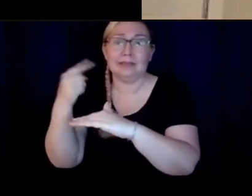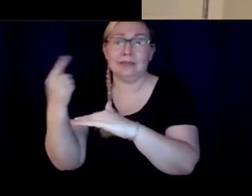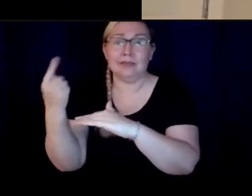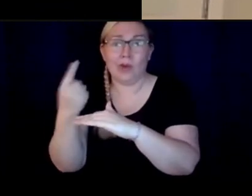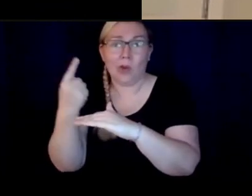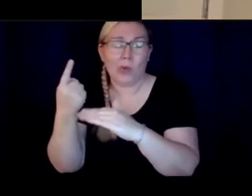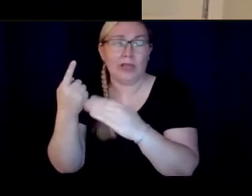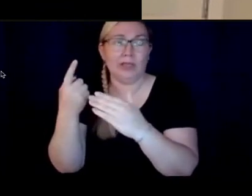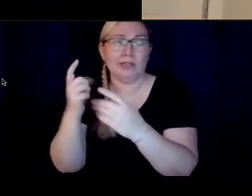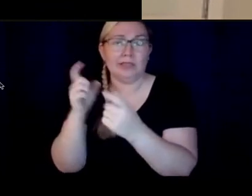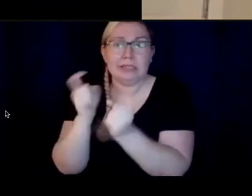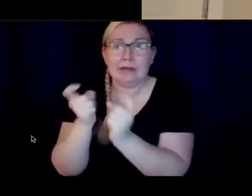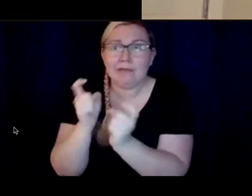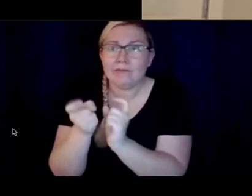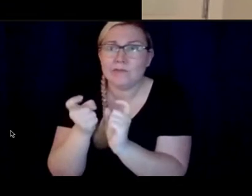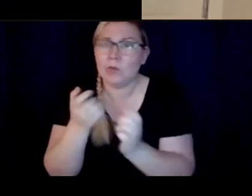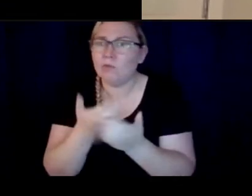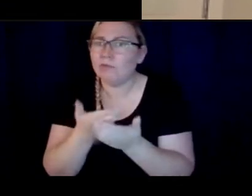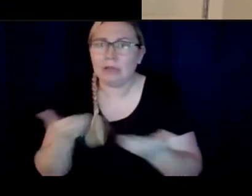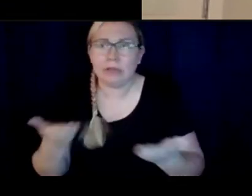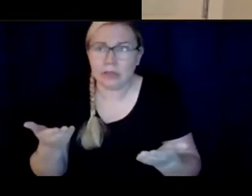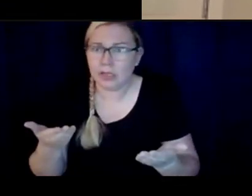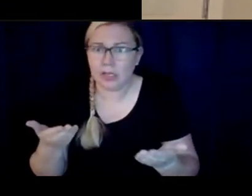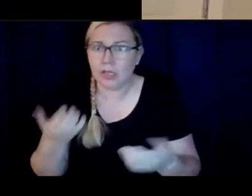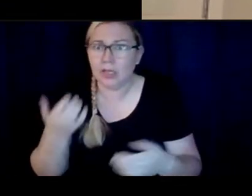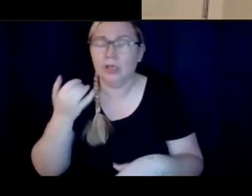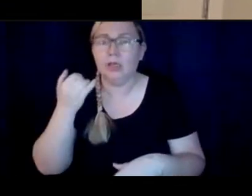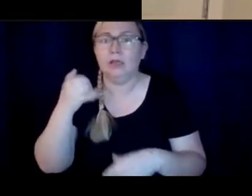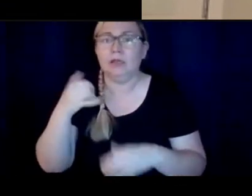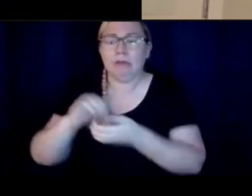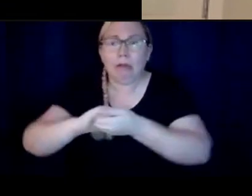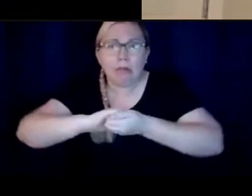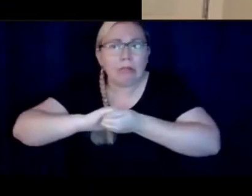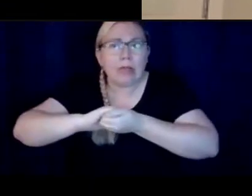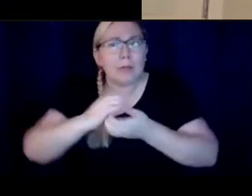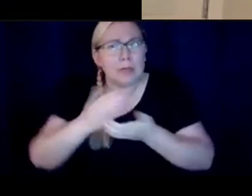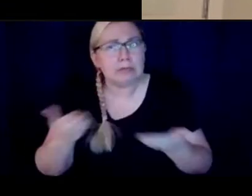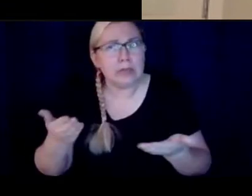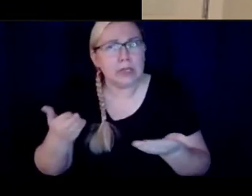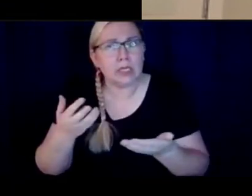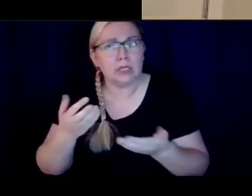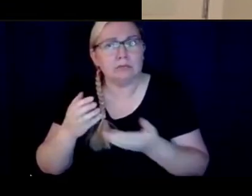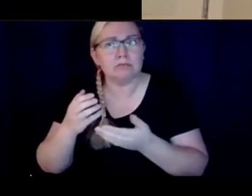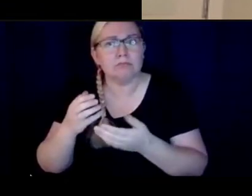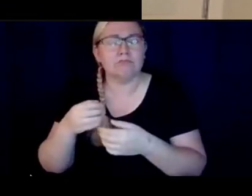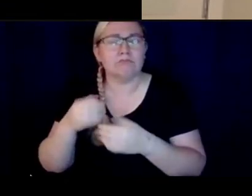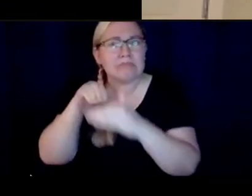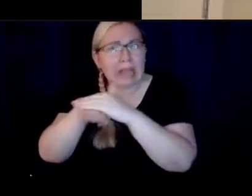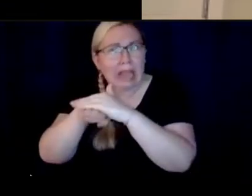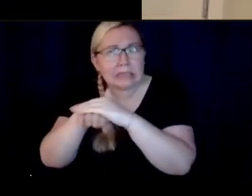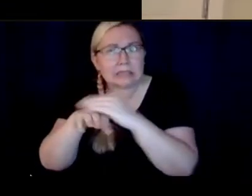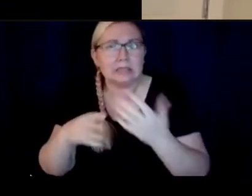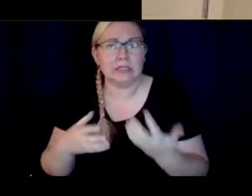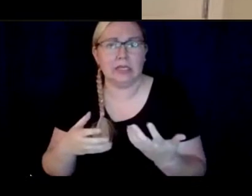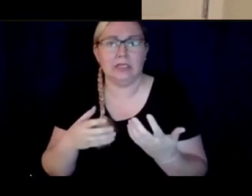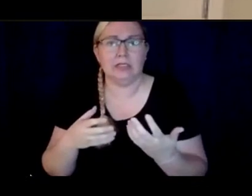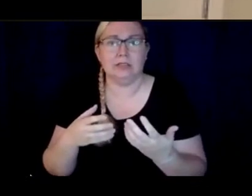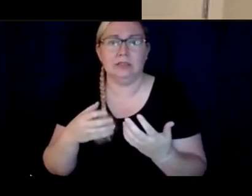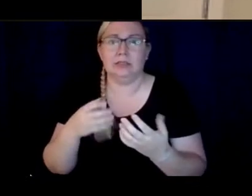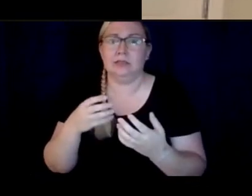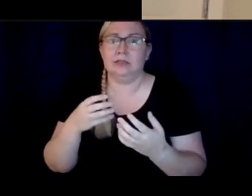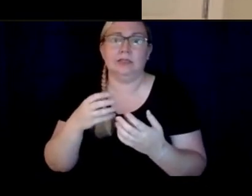very much an evolving thing. It is a collaborative thing too, even though really institutions